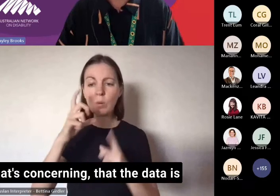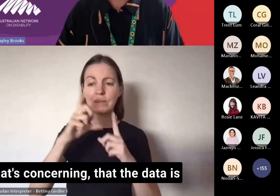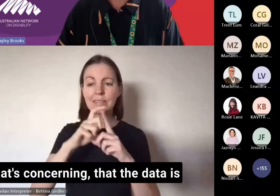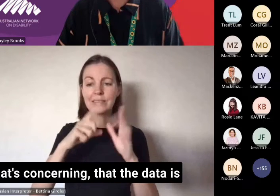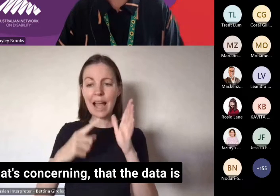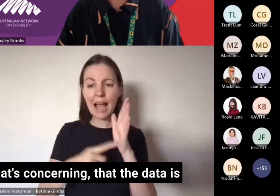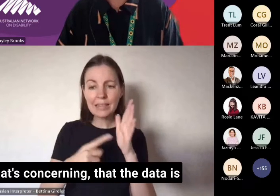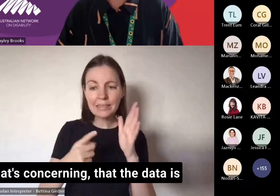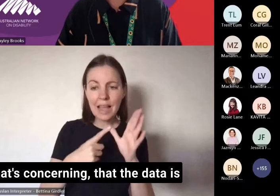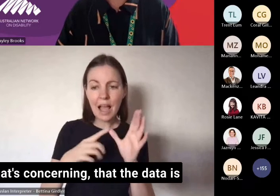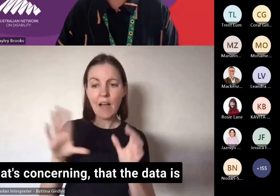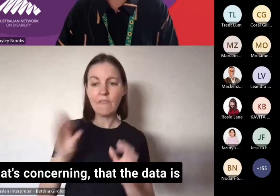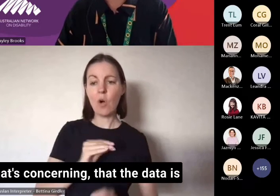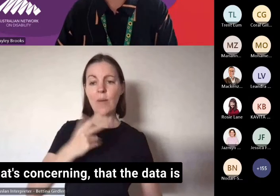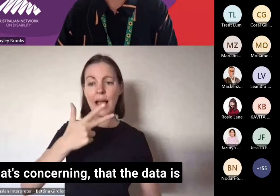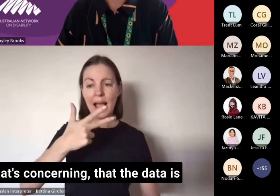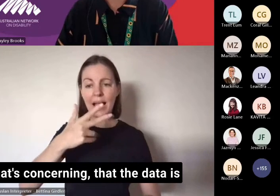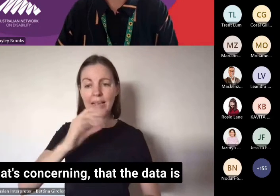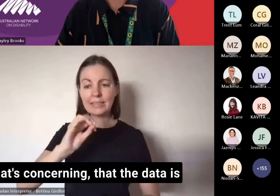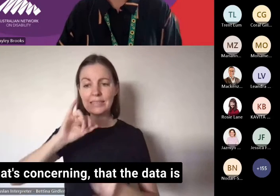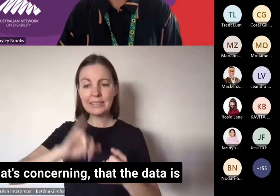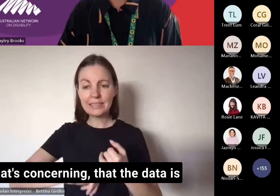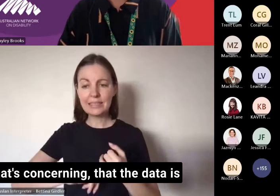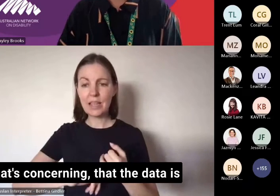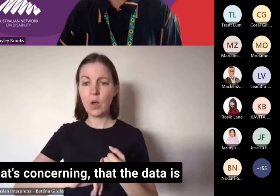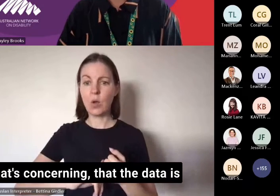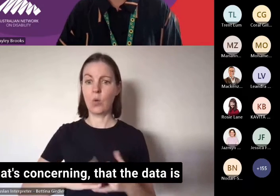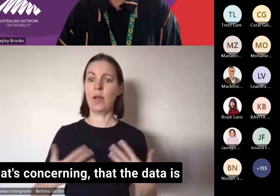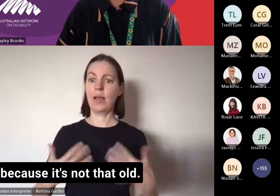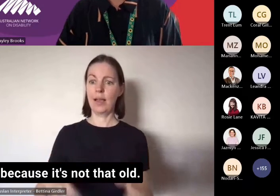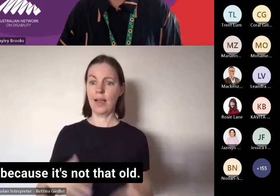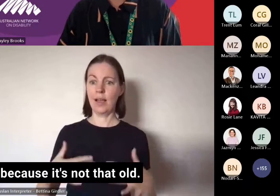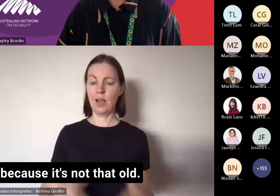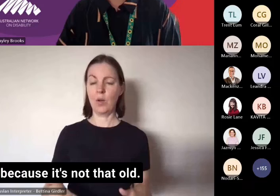80s, Tom, partly because that's concerning that the